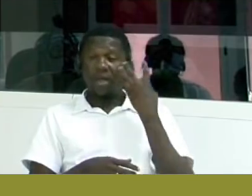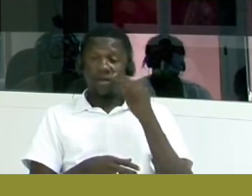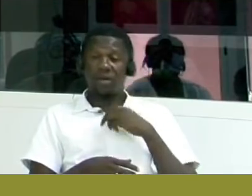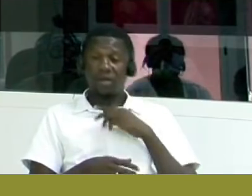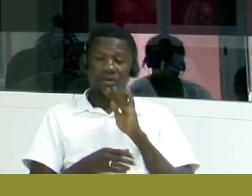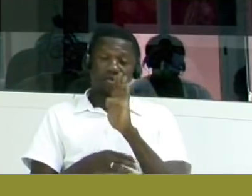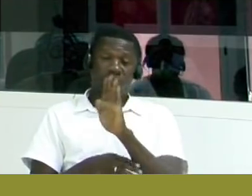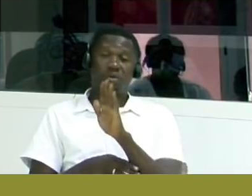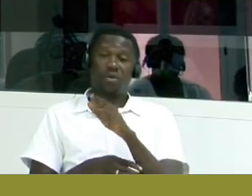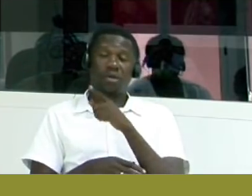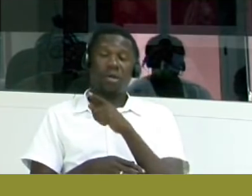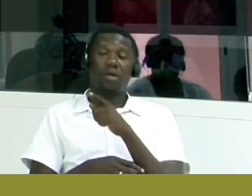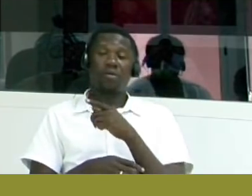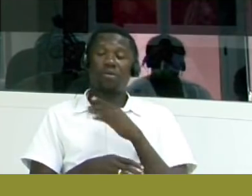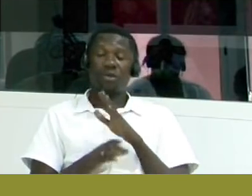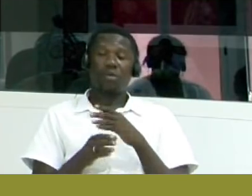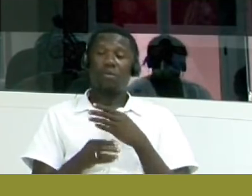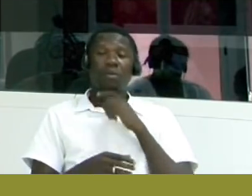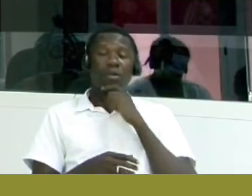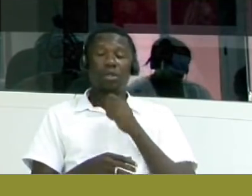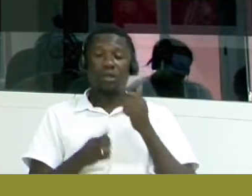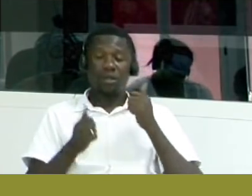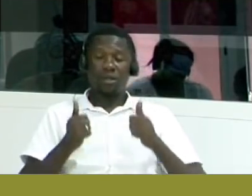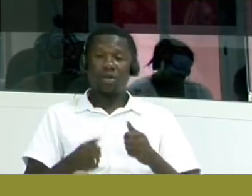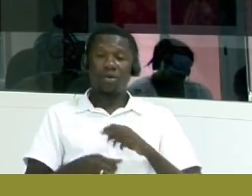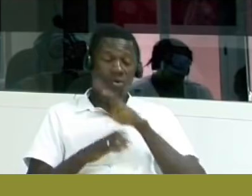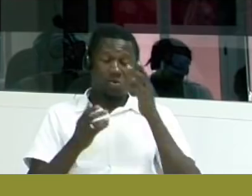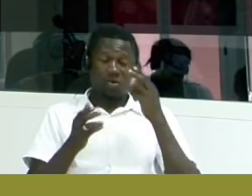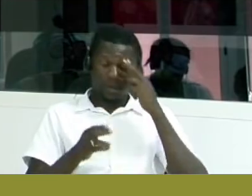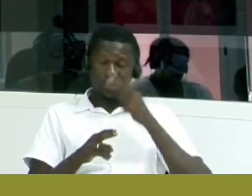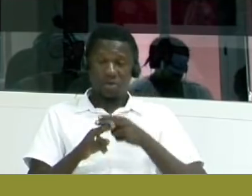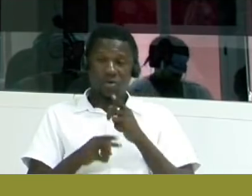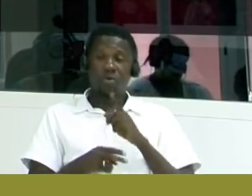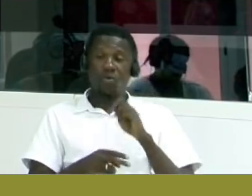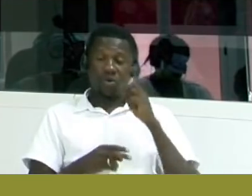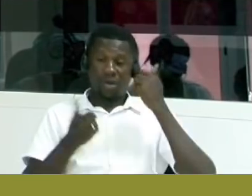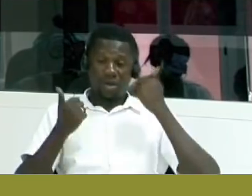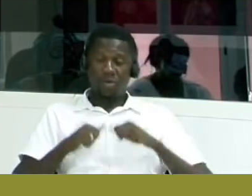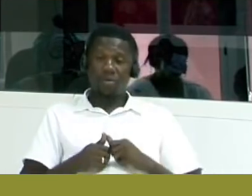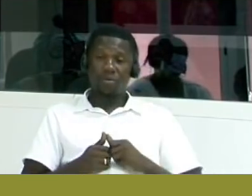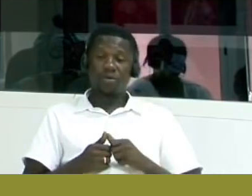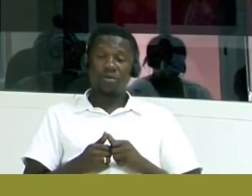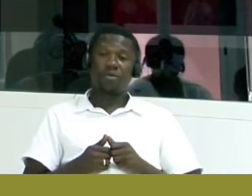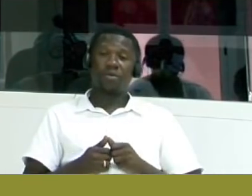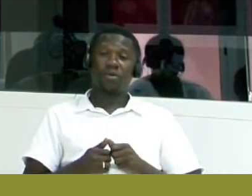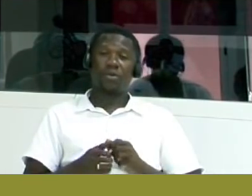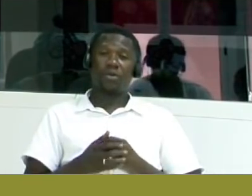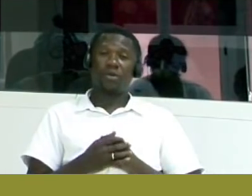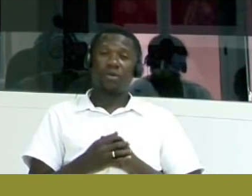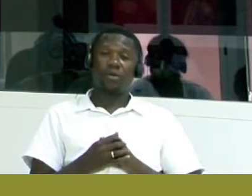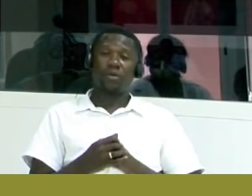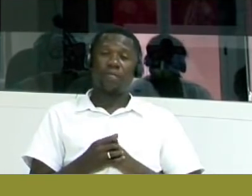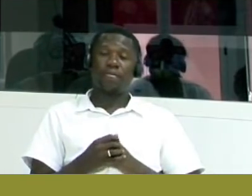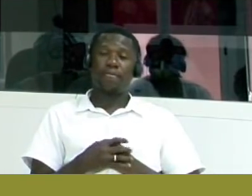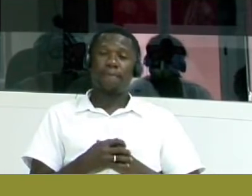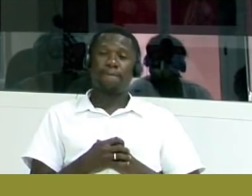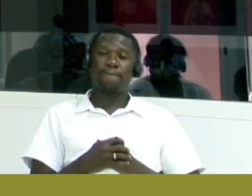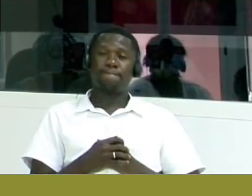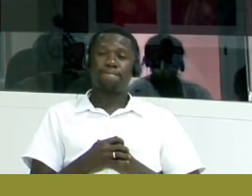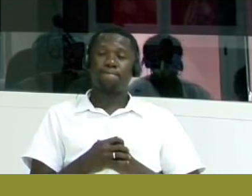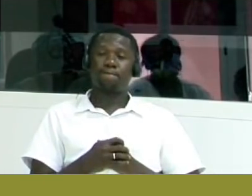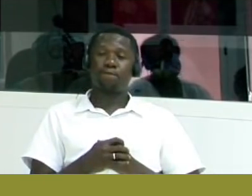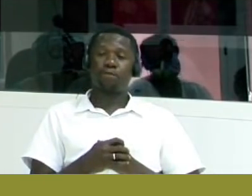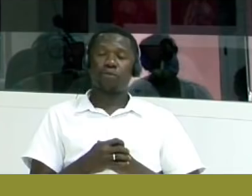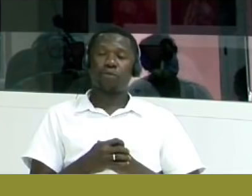procession, Mr. Chair, with all due respect to you, what do you think would have happened? Trying to stop that procession. And he